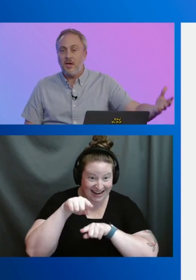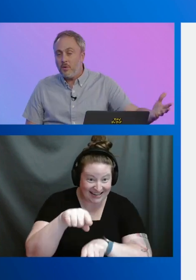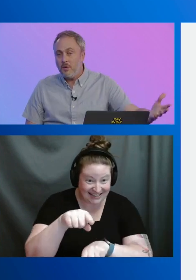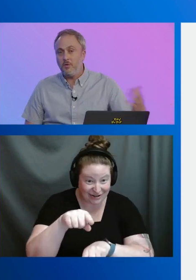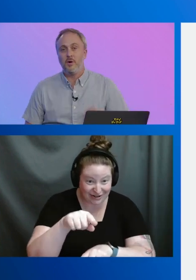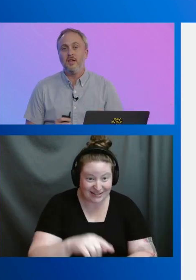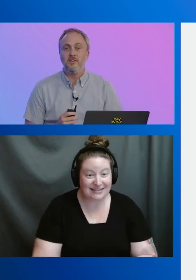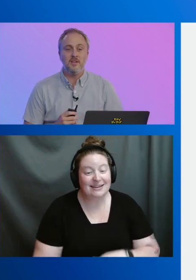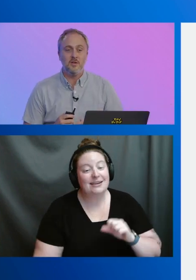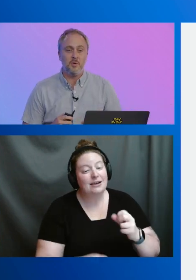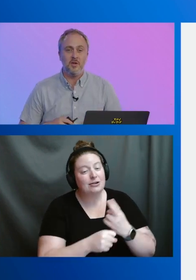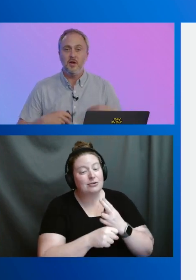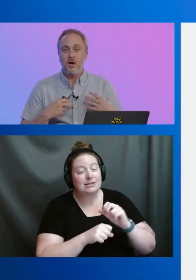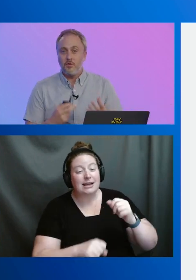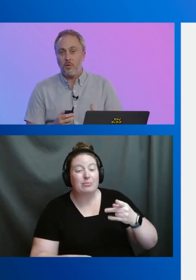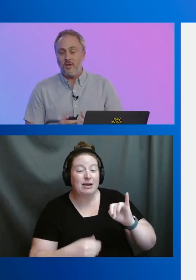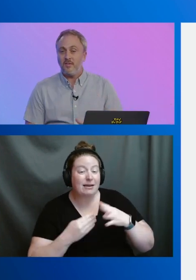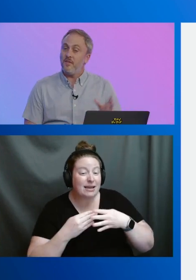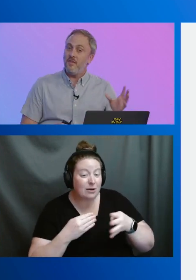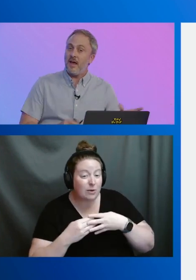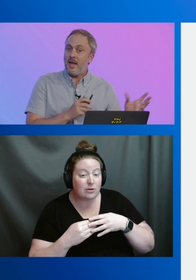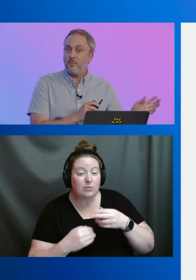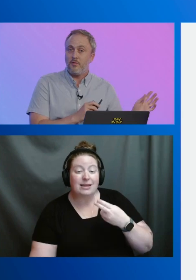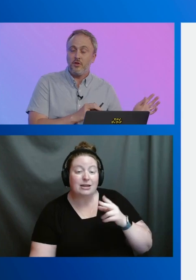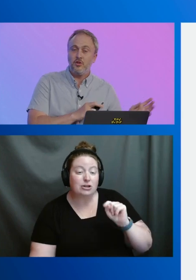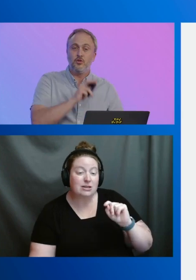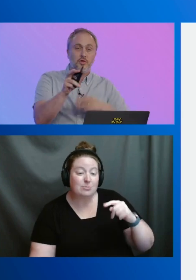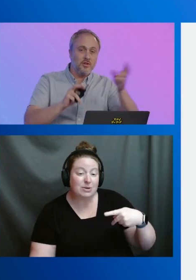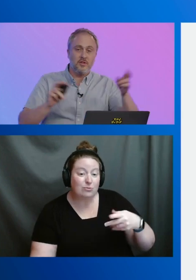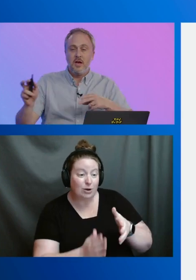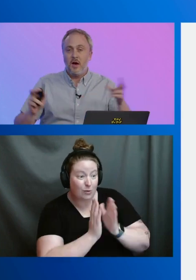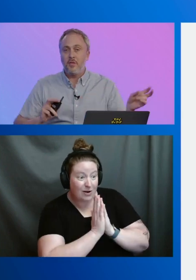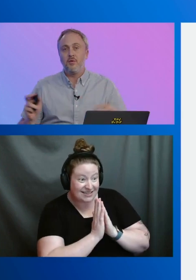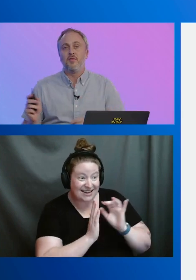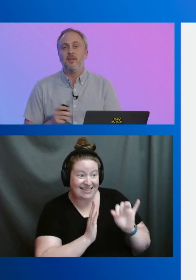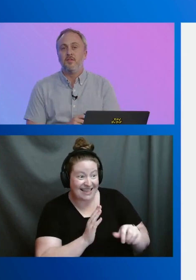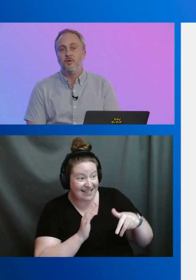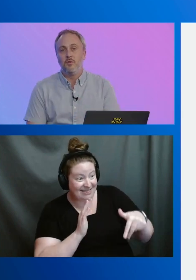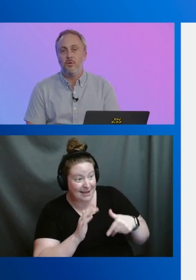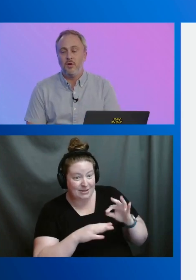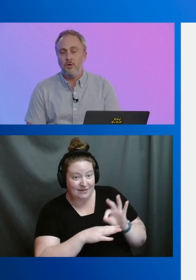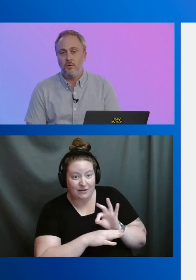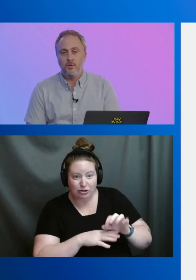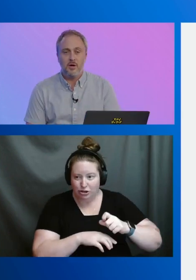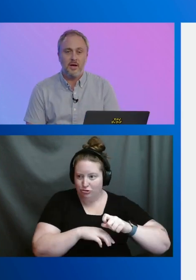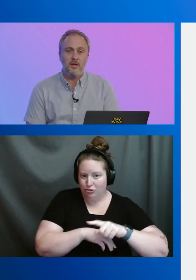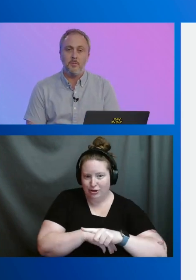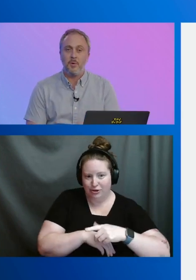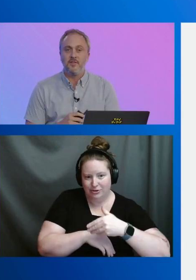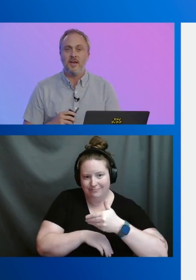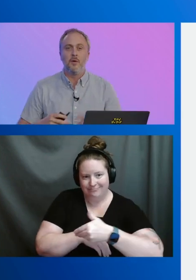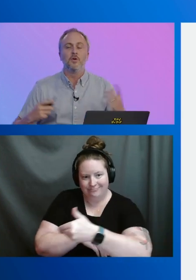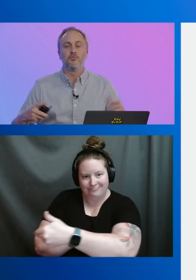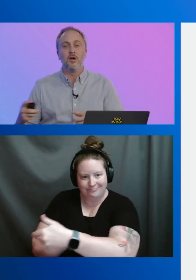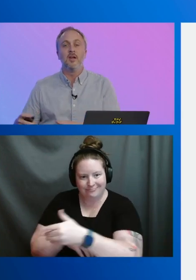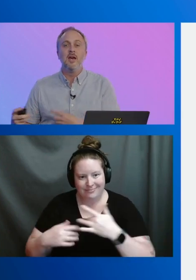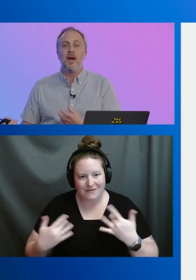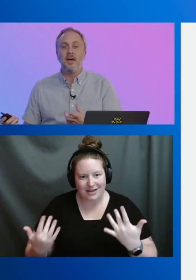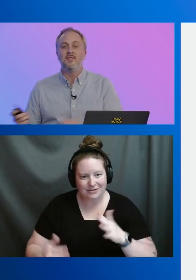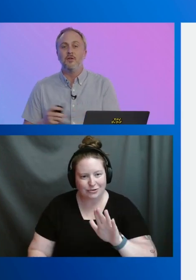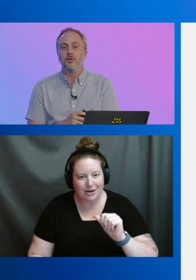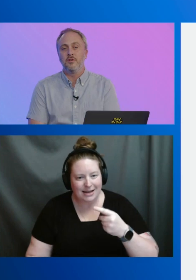API Gateway with your HTTP request, and then that Lambda function triggers other events in your AWS account which